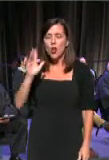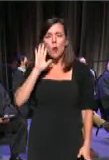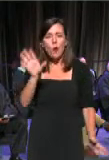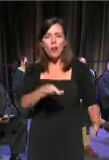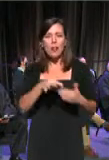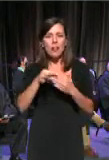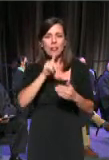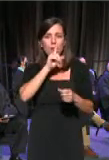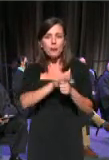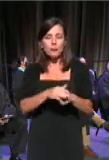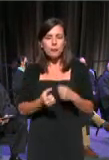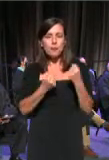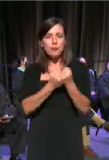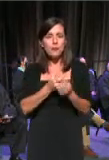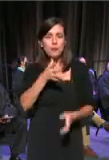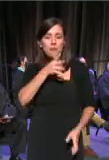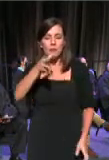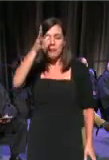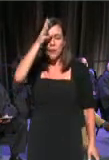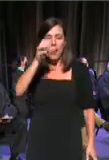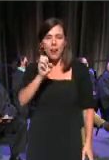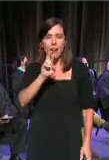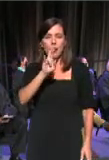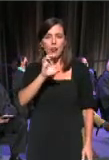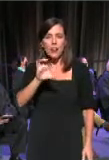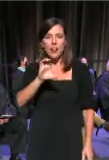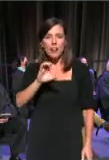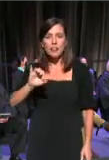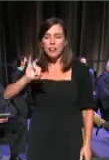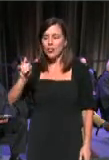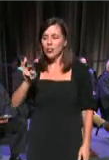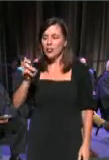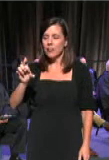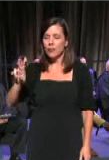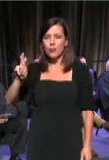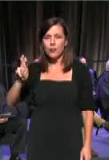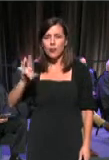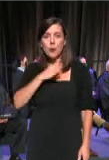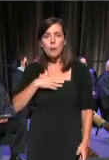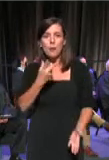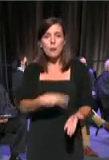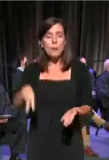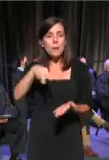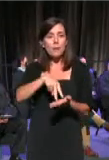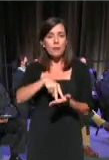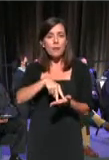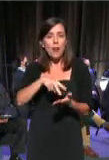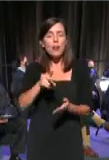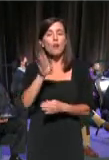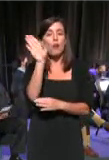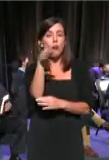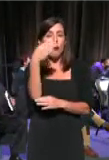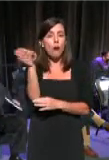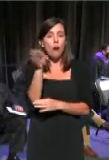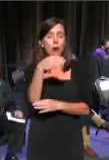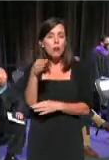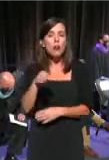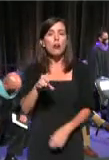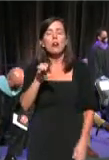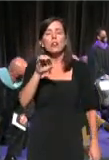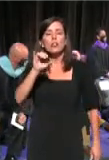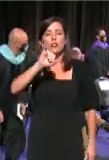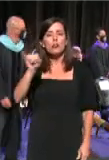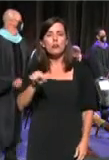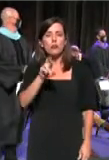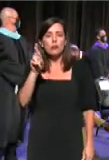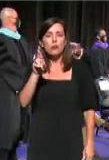of Allegiance. Kristen is the son of Eric and Jennifer Tilley. Please stand for the presentation of the colors by the Cypress